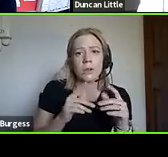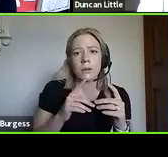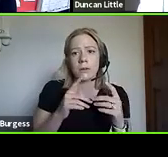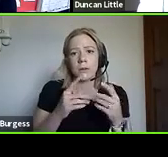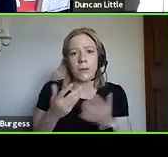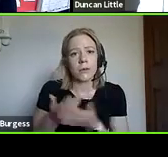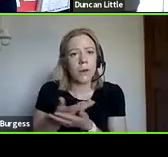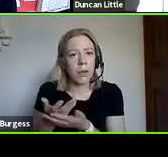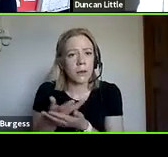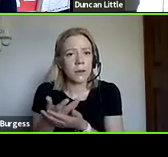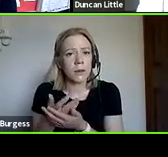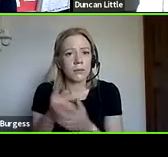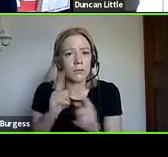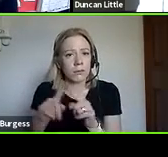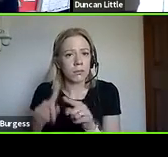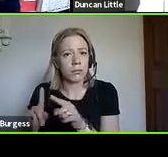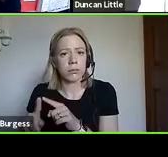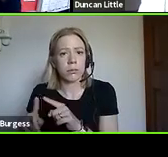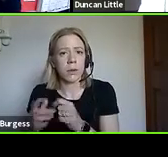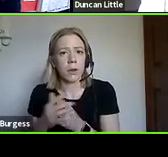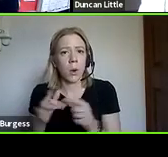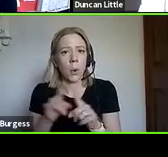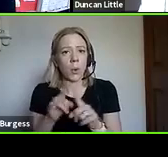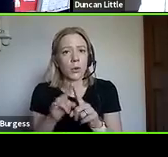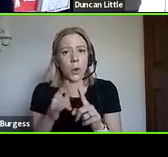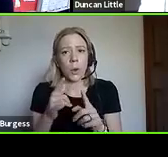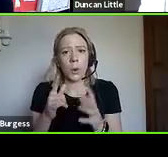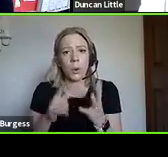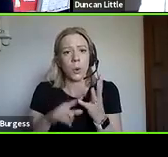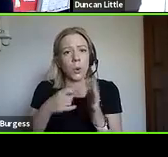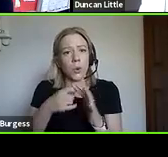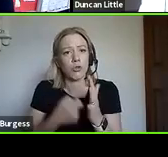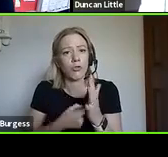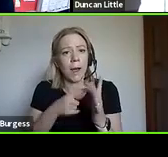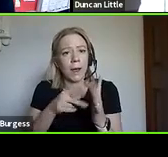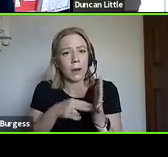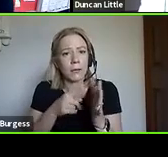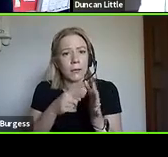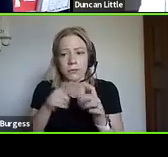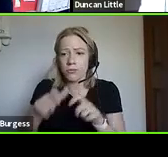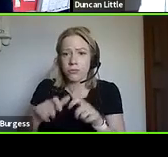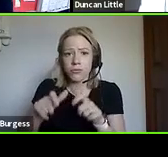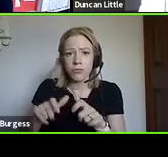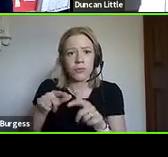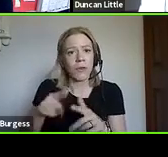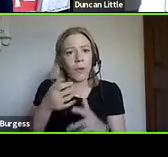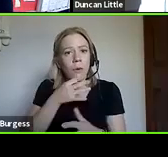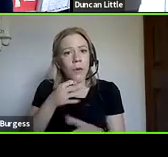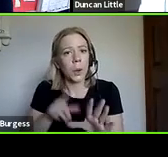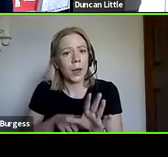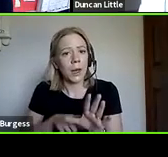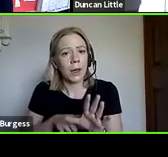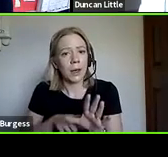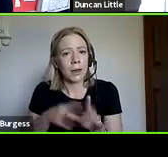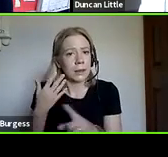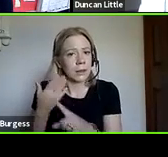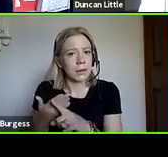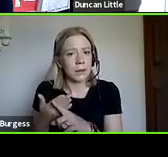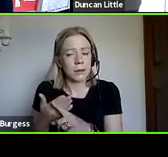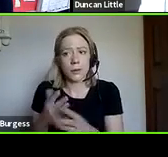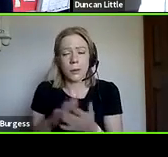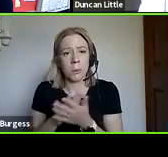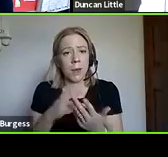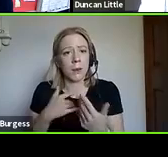So and also being in Ukraine for a few years now, I'm not really surprised. But